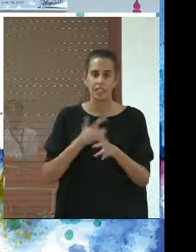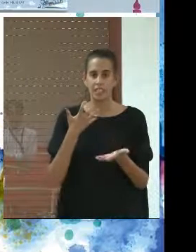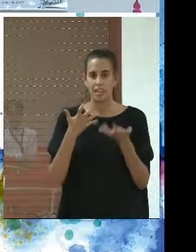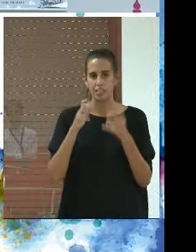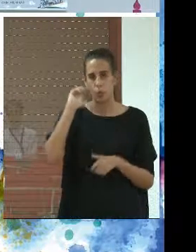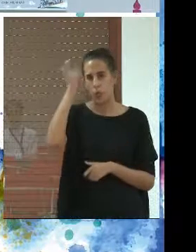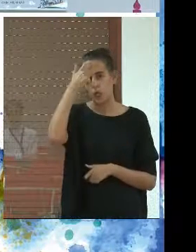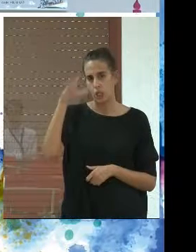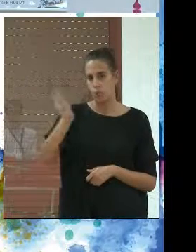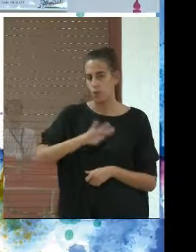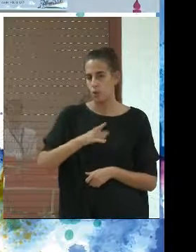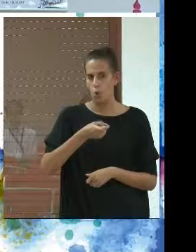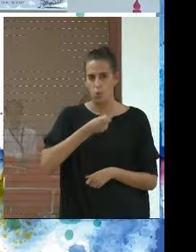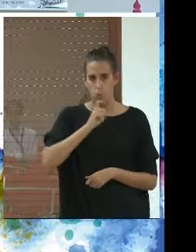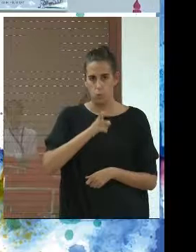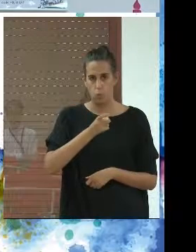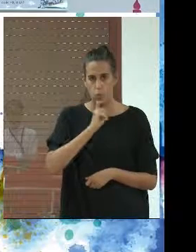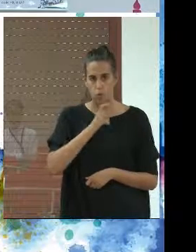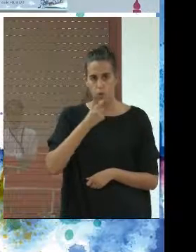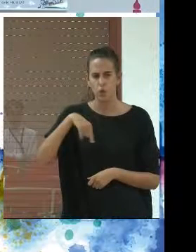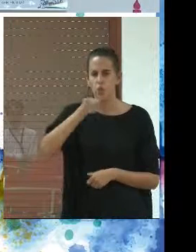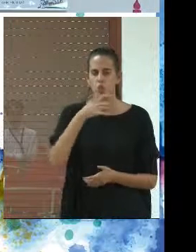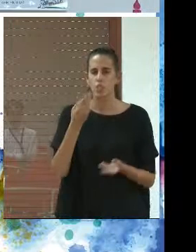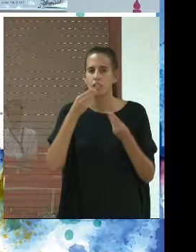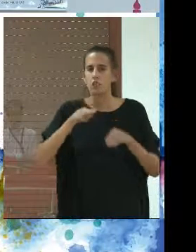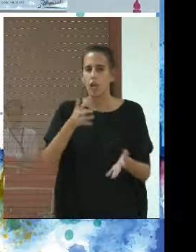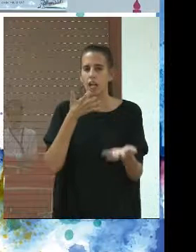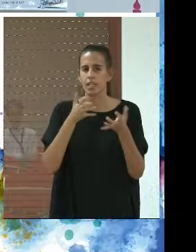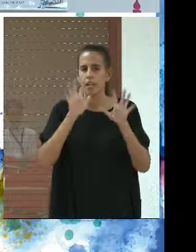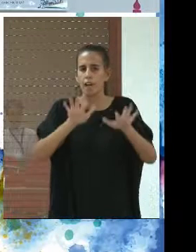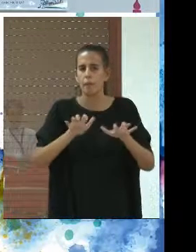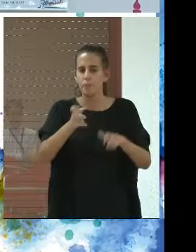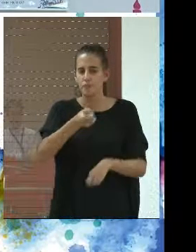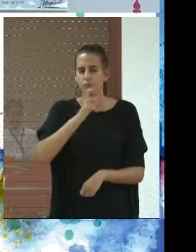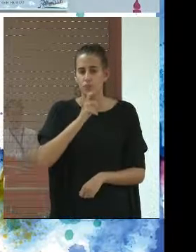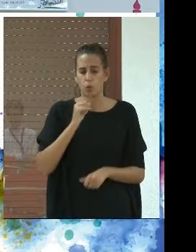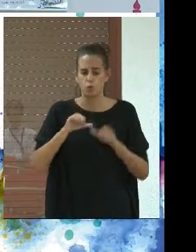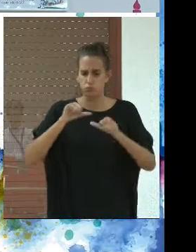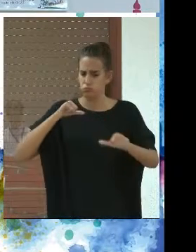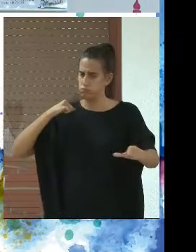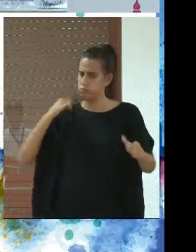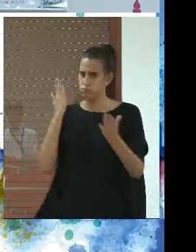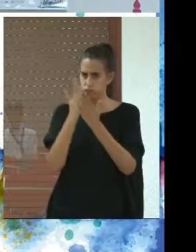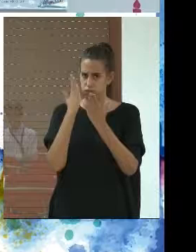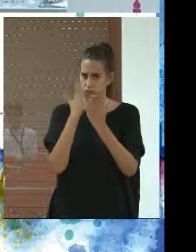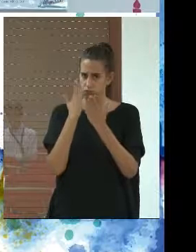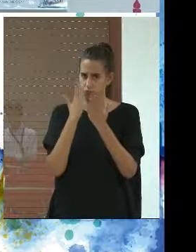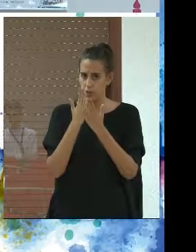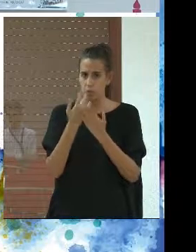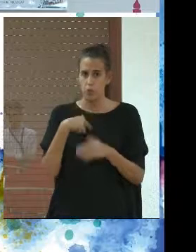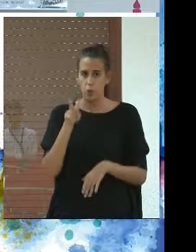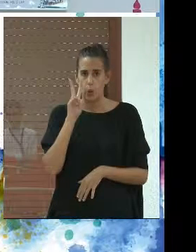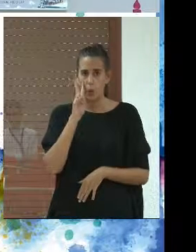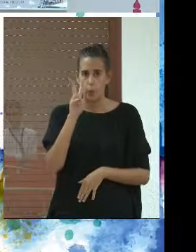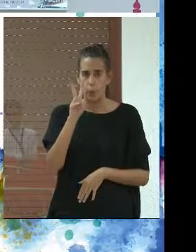concepts or artistic concepts and ideas. How did we learn or study history of art? Well, I studied it a long time ago.